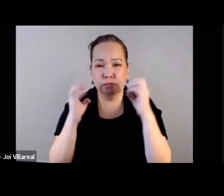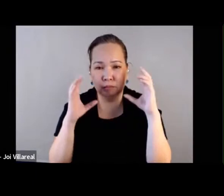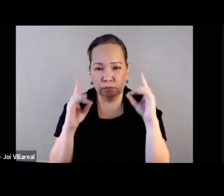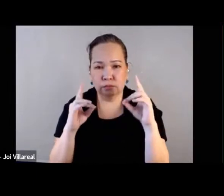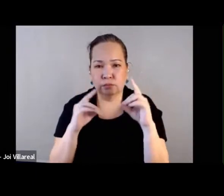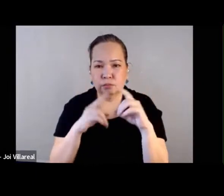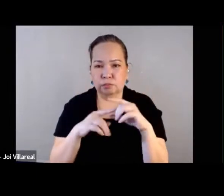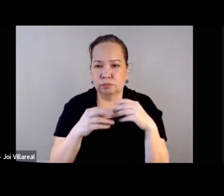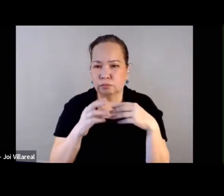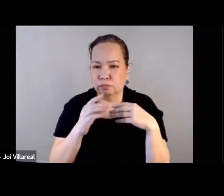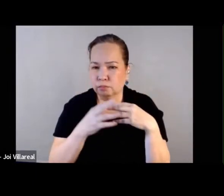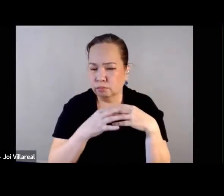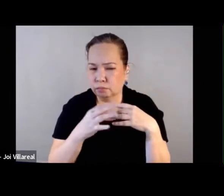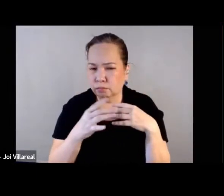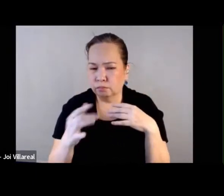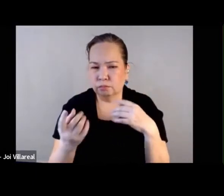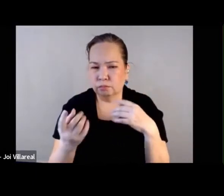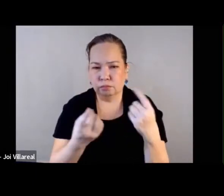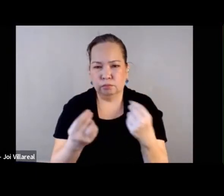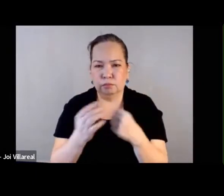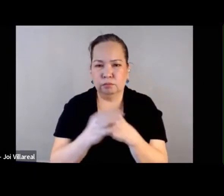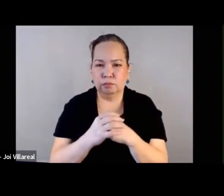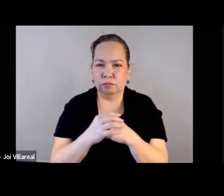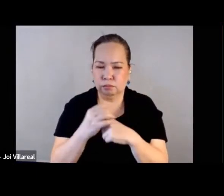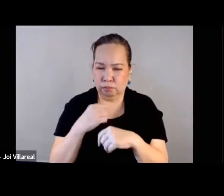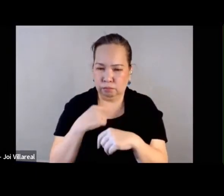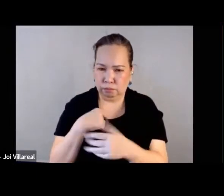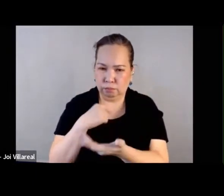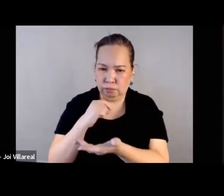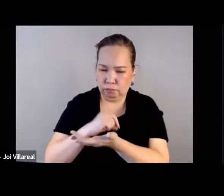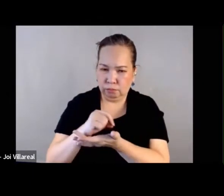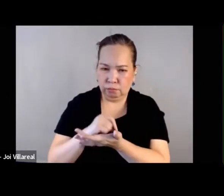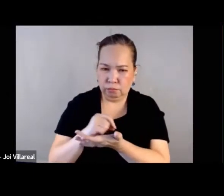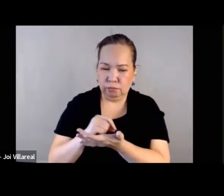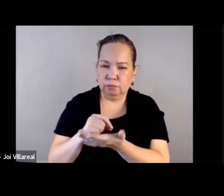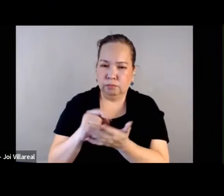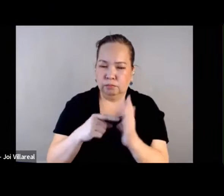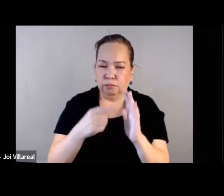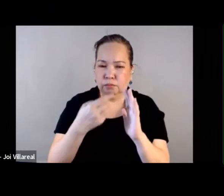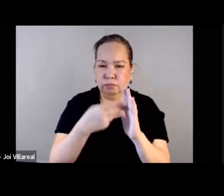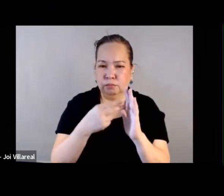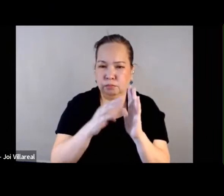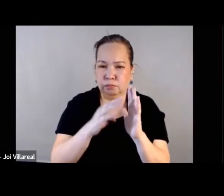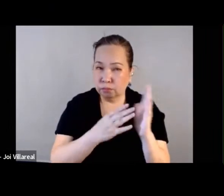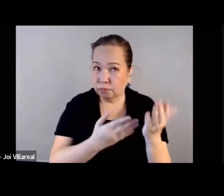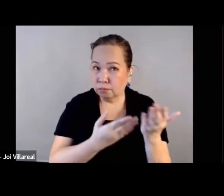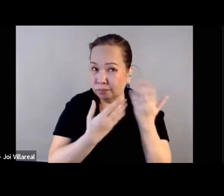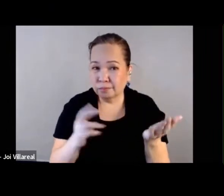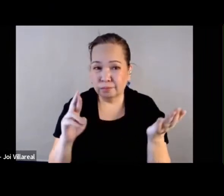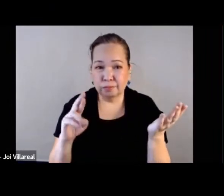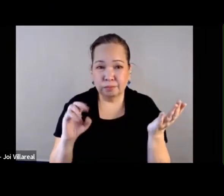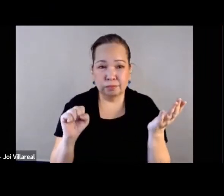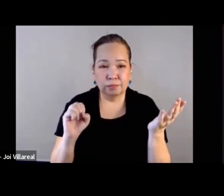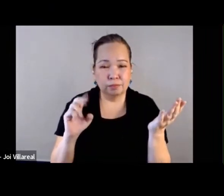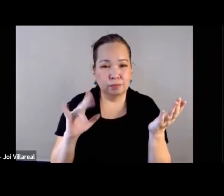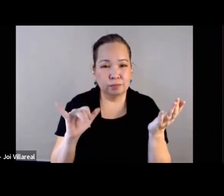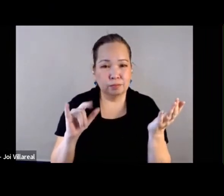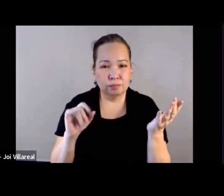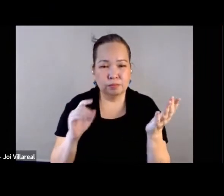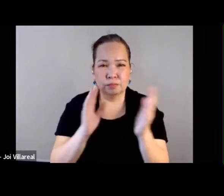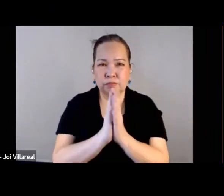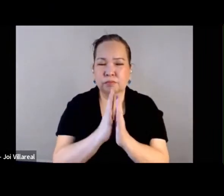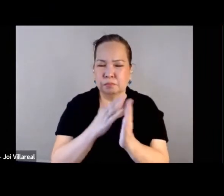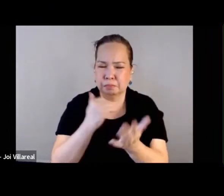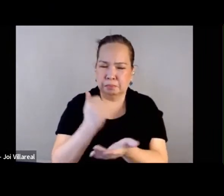its implementation. As the principal author of this resolution, I implore the committee to move for its immediate